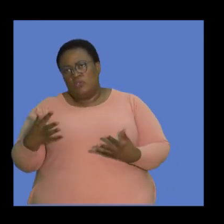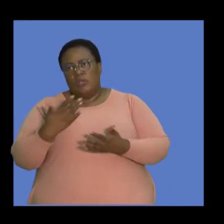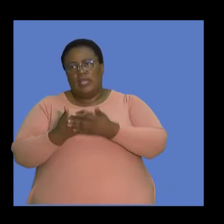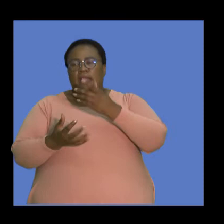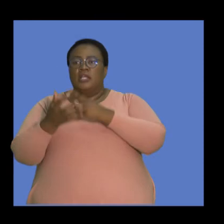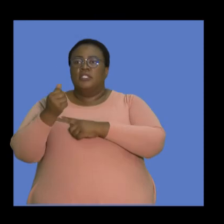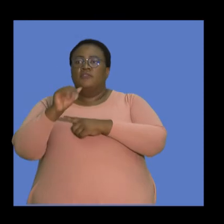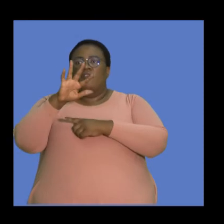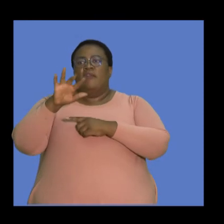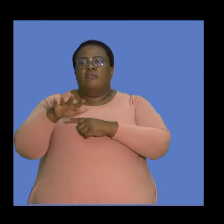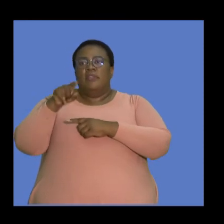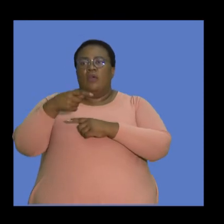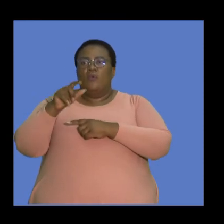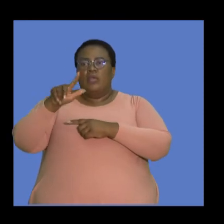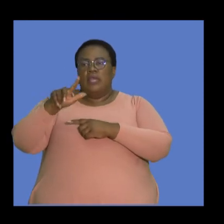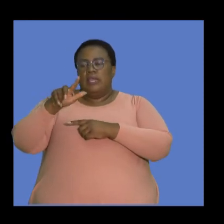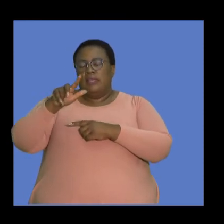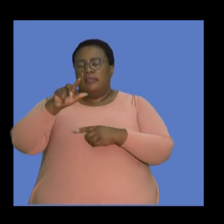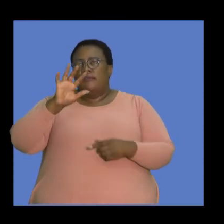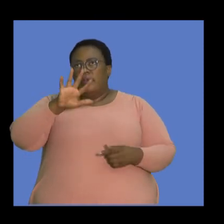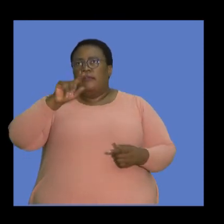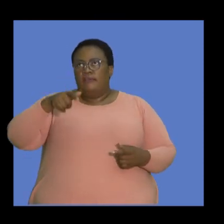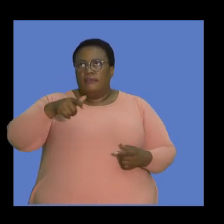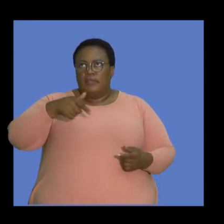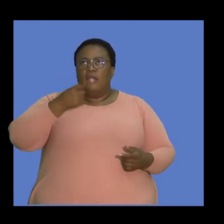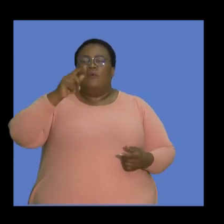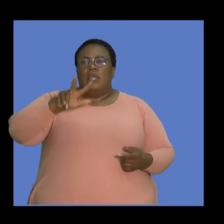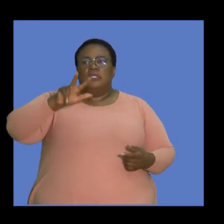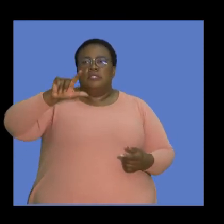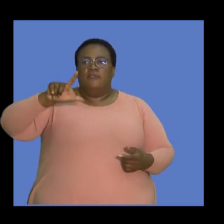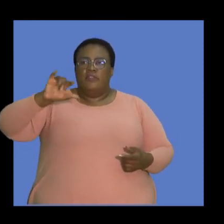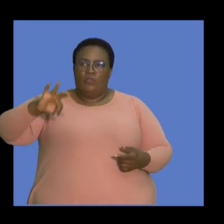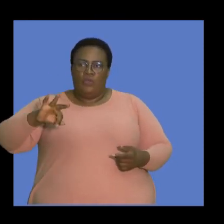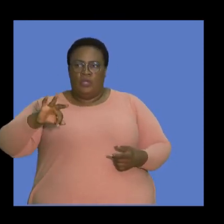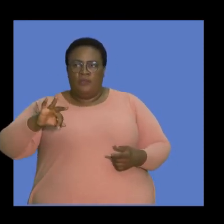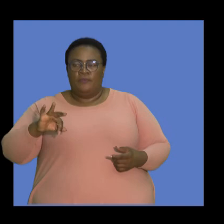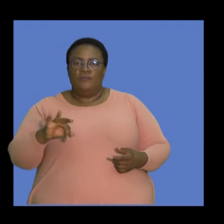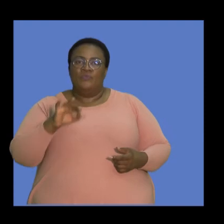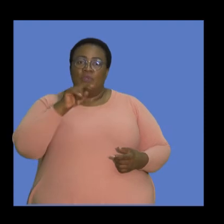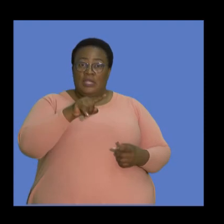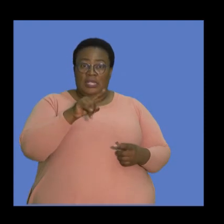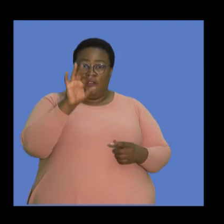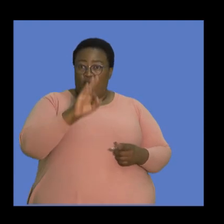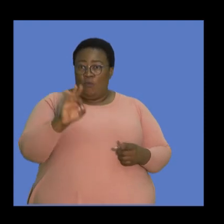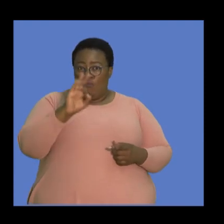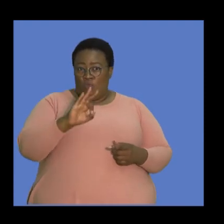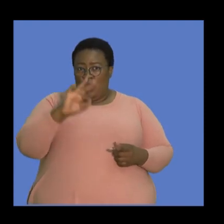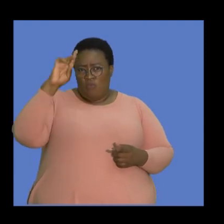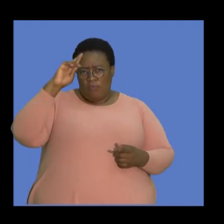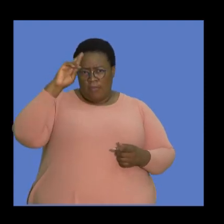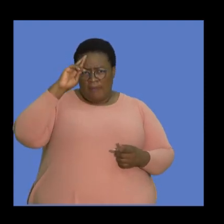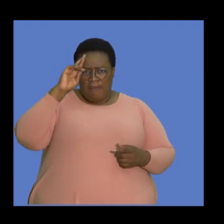get to that point, and the number of years will then be 5. So with my formula for this,